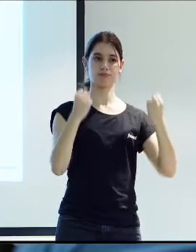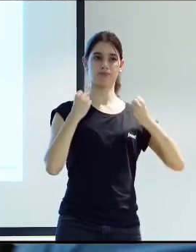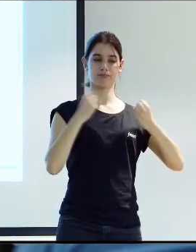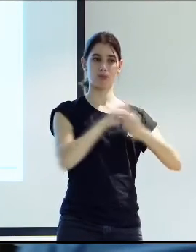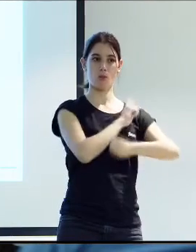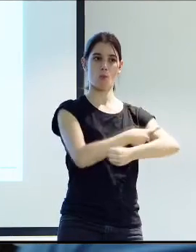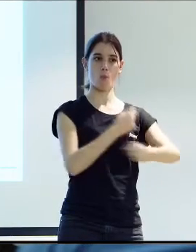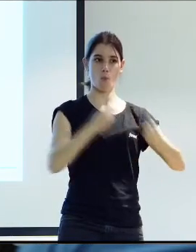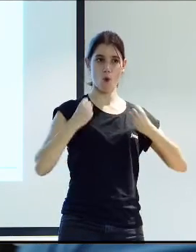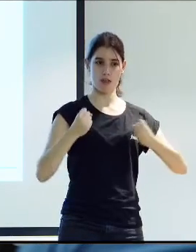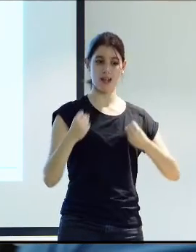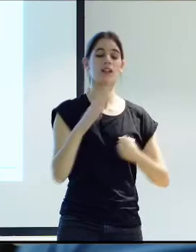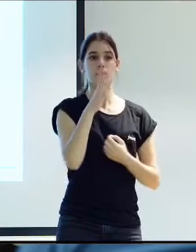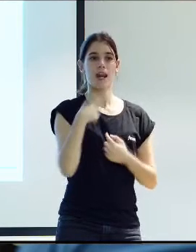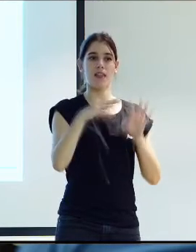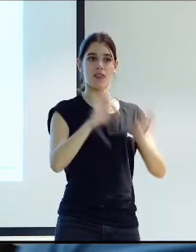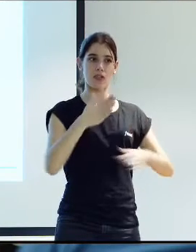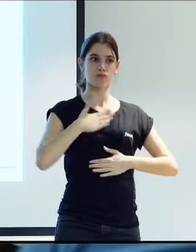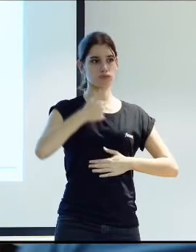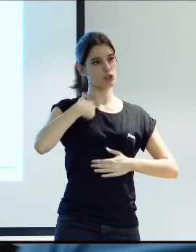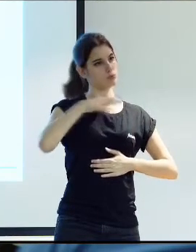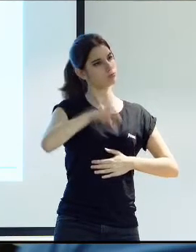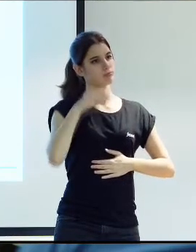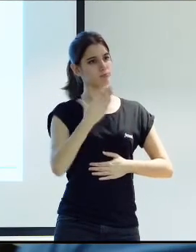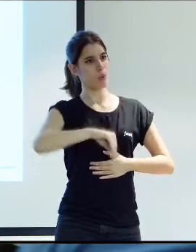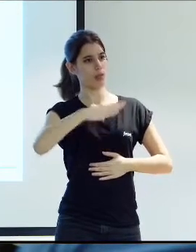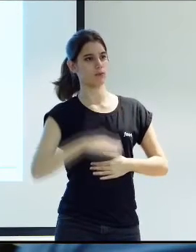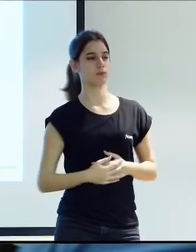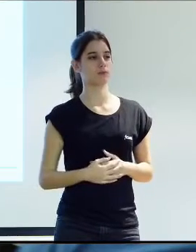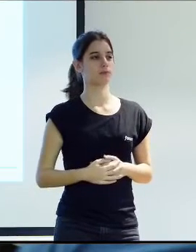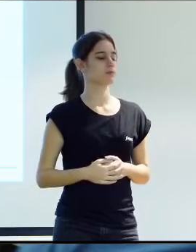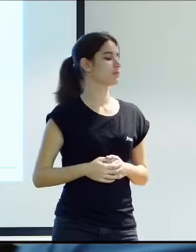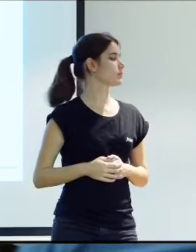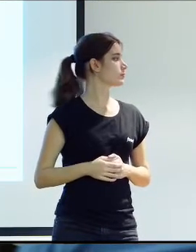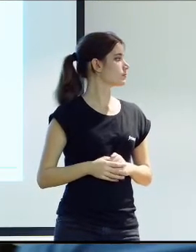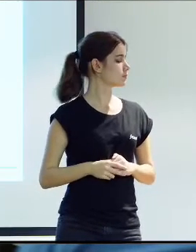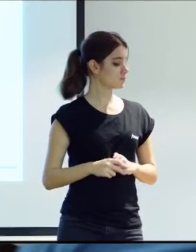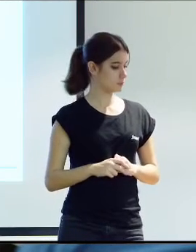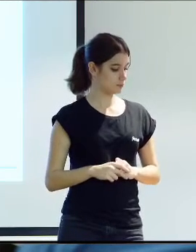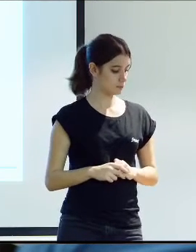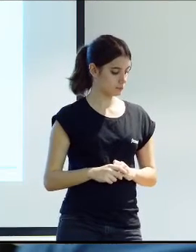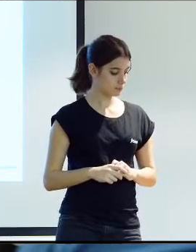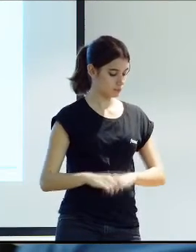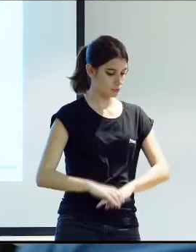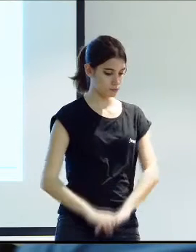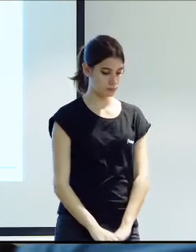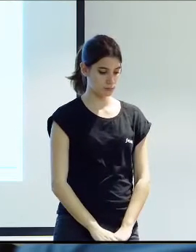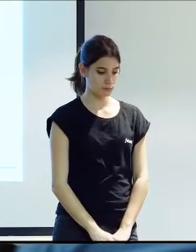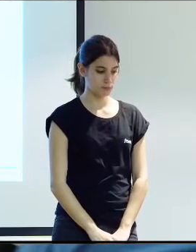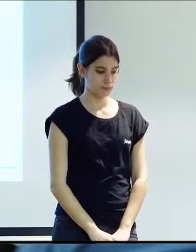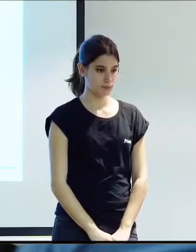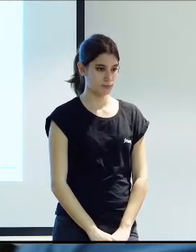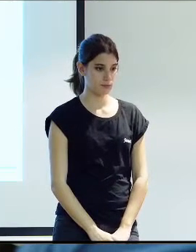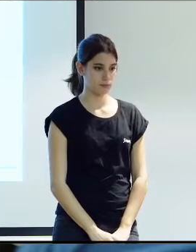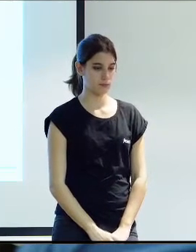be empowered to be able to decide, make our own decisions, and to be able to decide